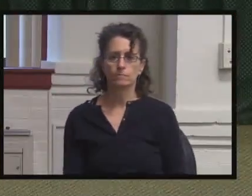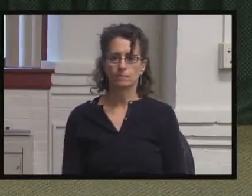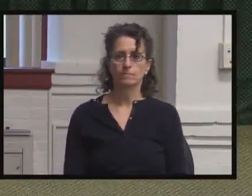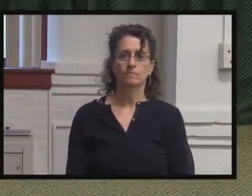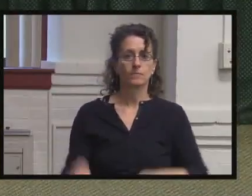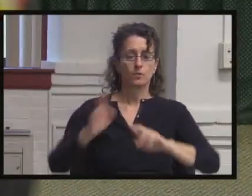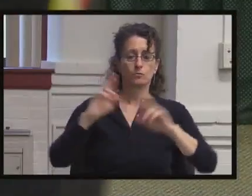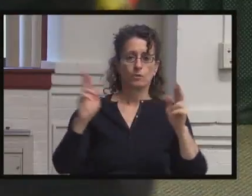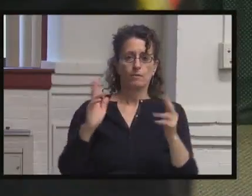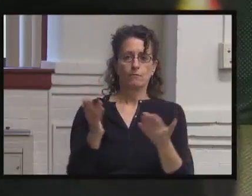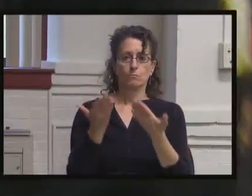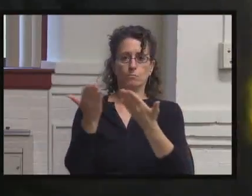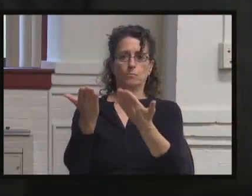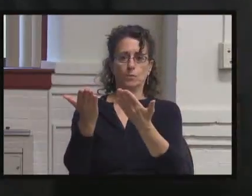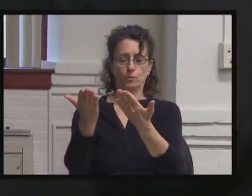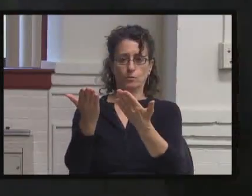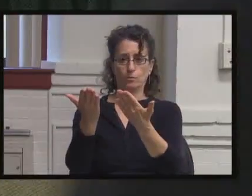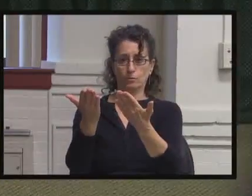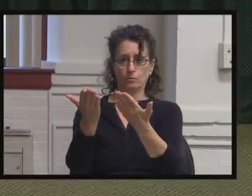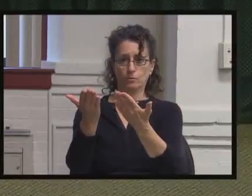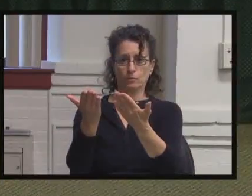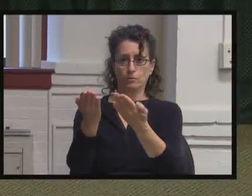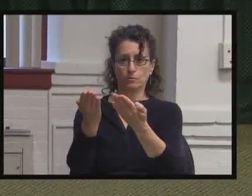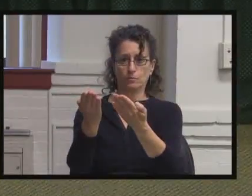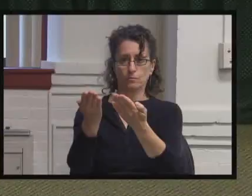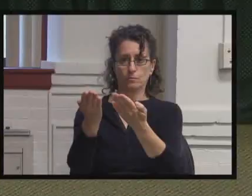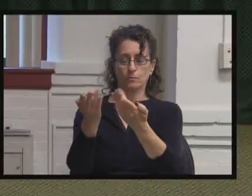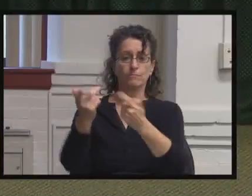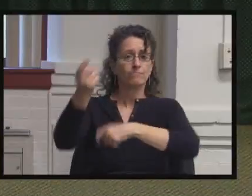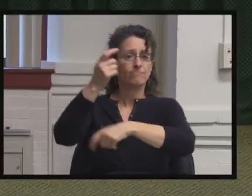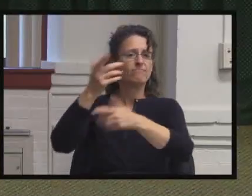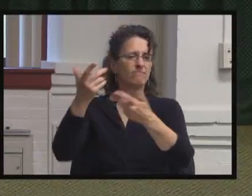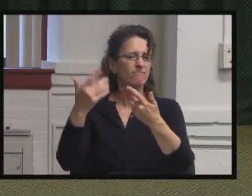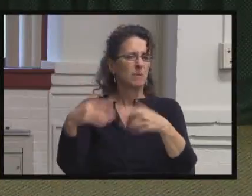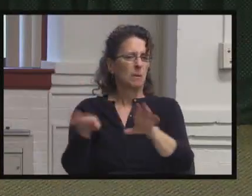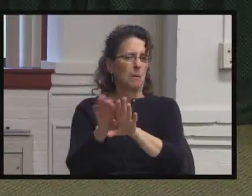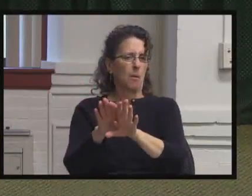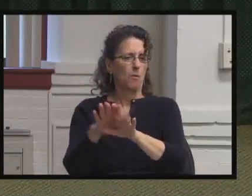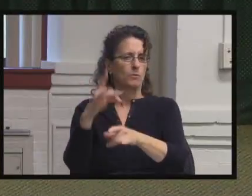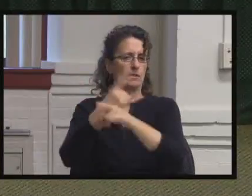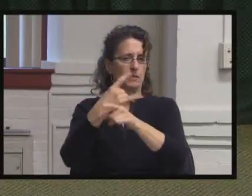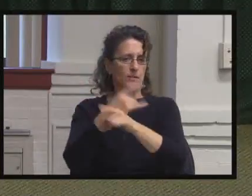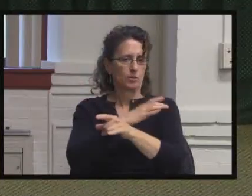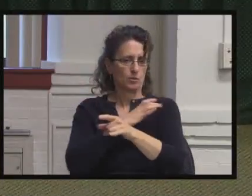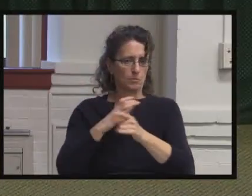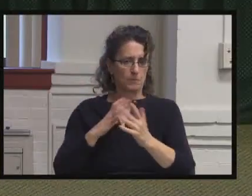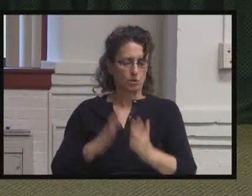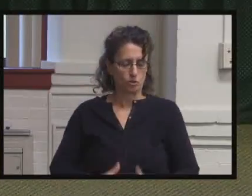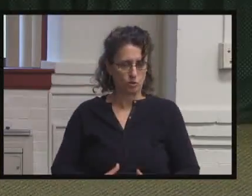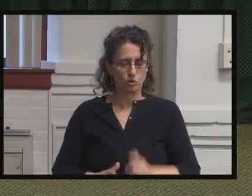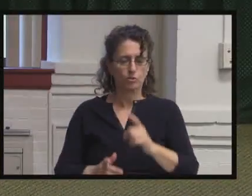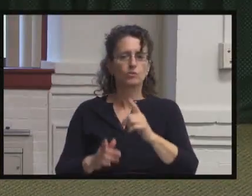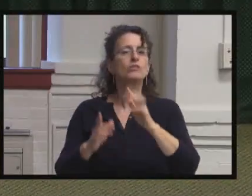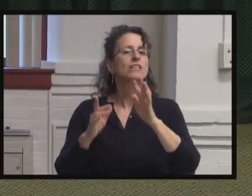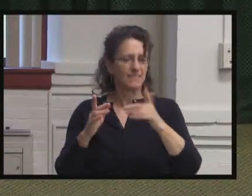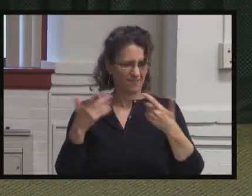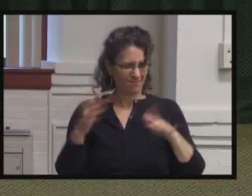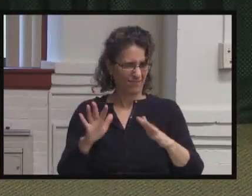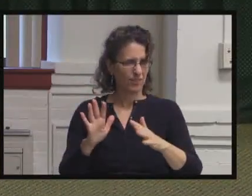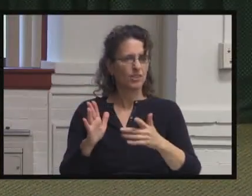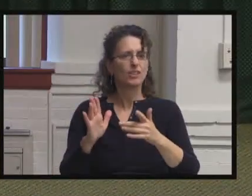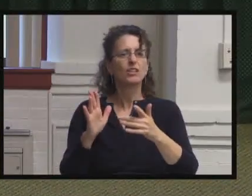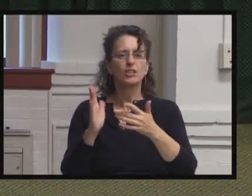ready for a motion to adjourn as liquor commissioners. So moved. We have a motion to adjourn as liquor commissioners. Any